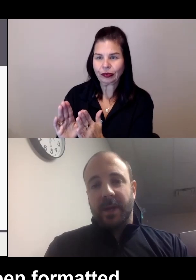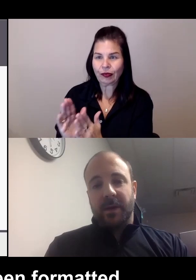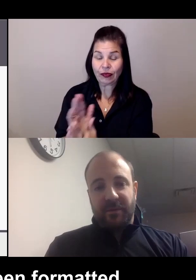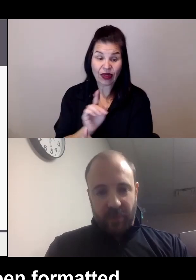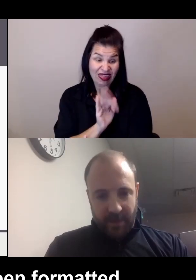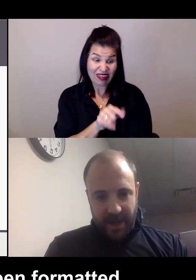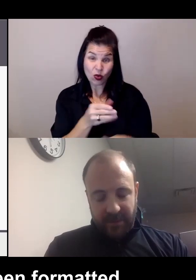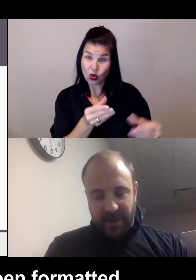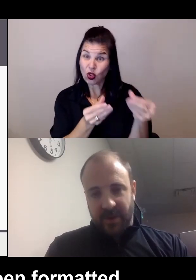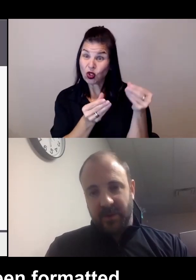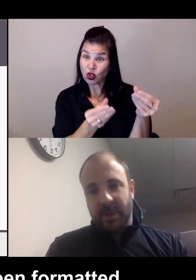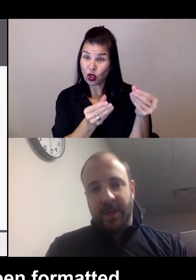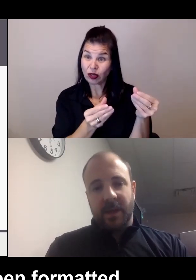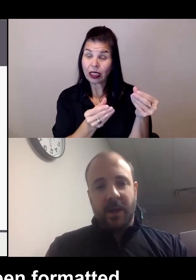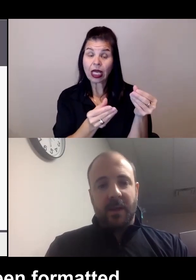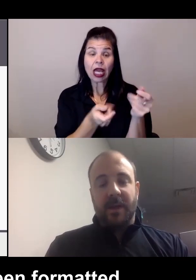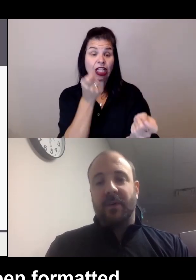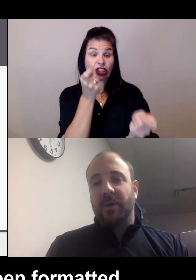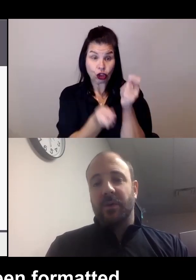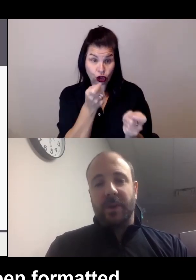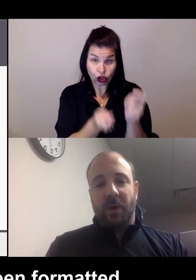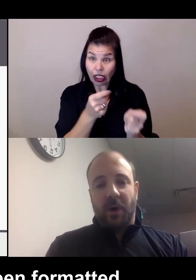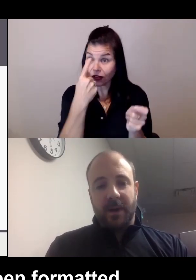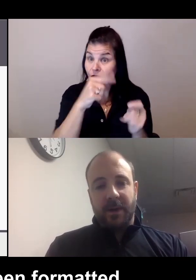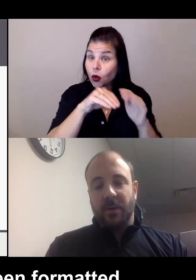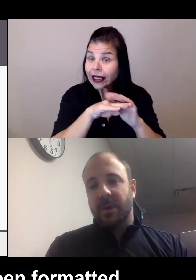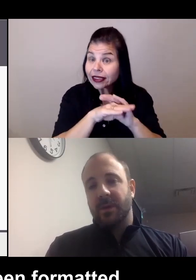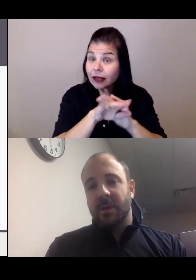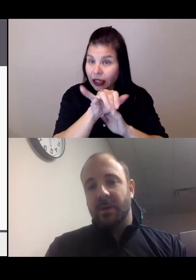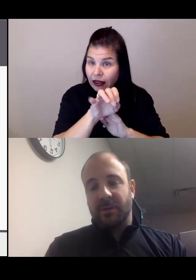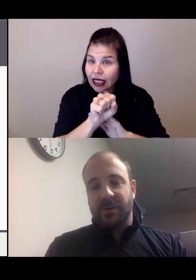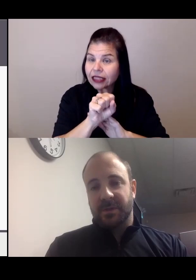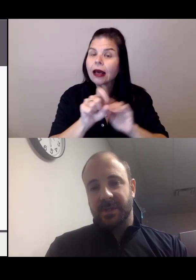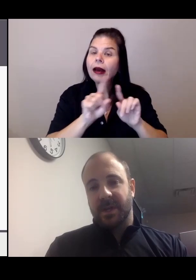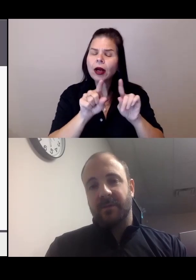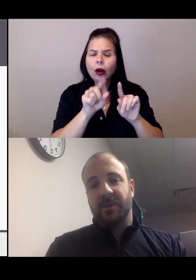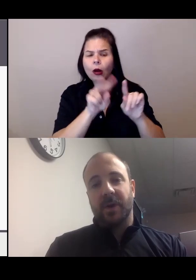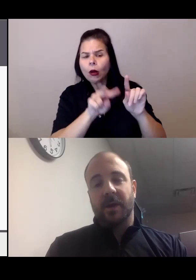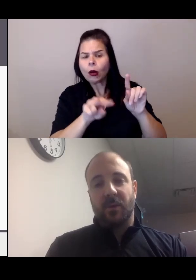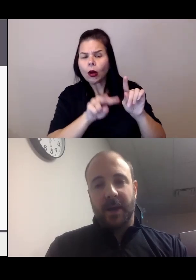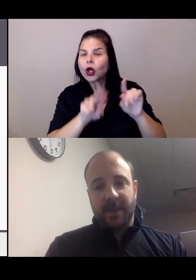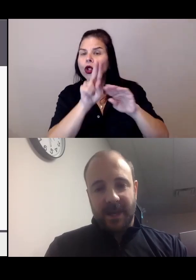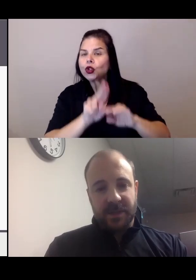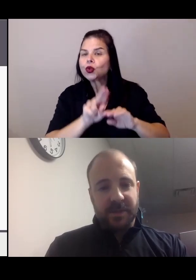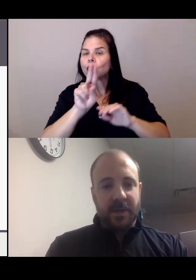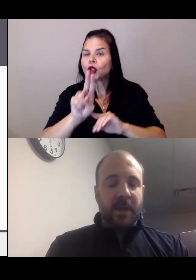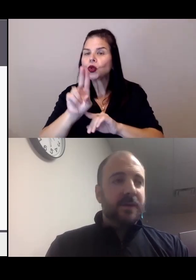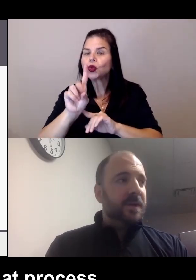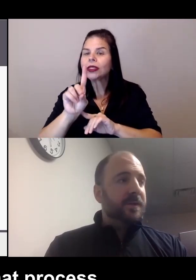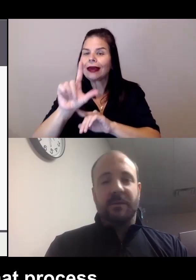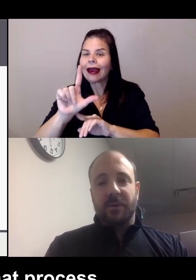only been formatted for accessibility, they have also been audited with Universal Design for Learning